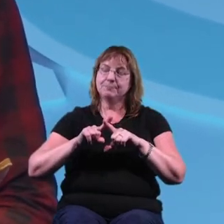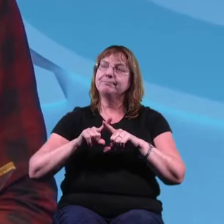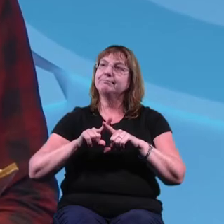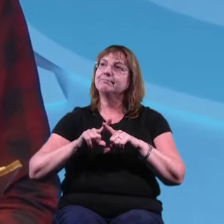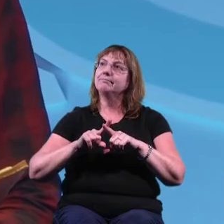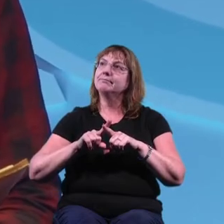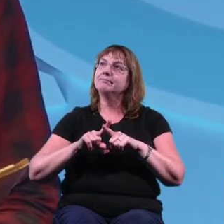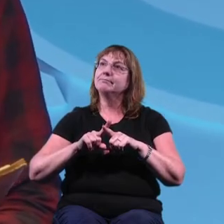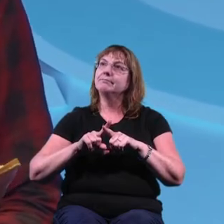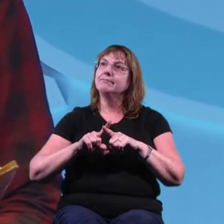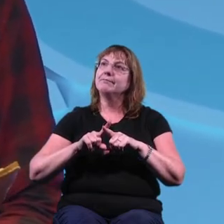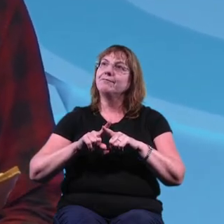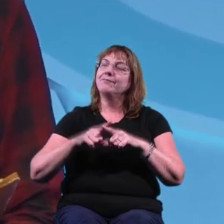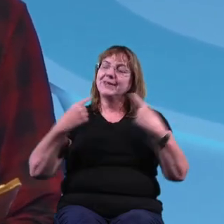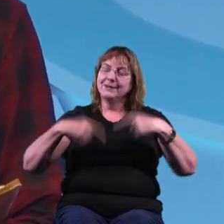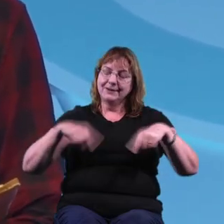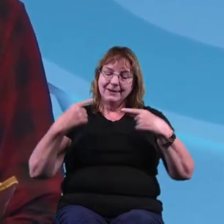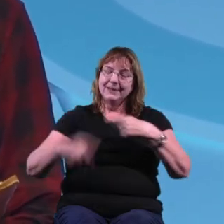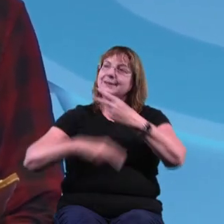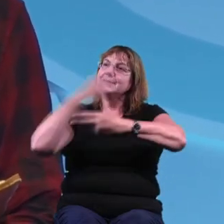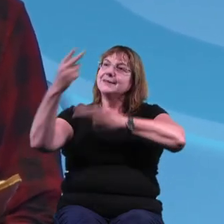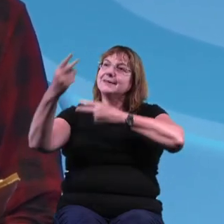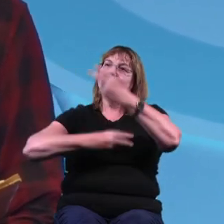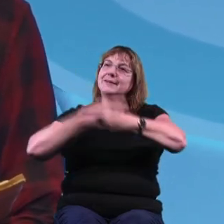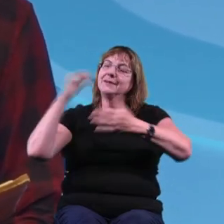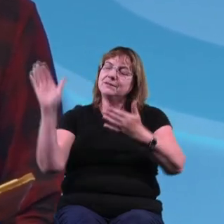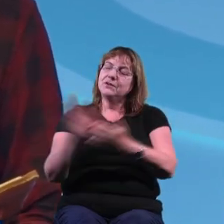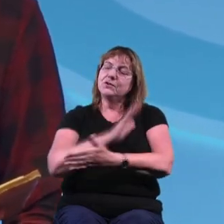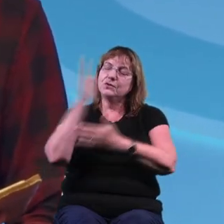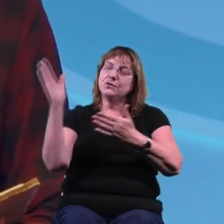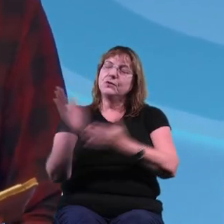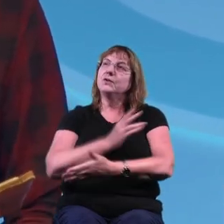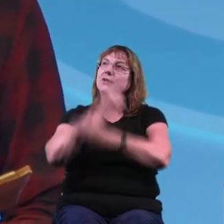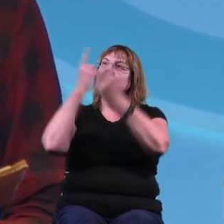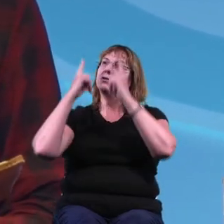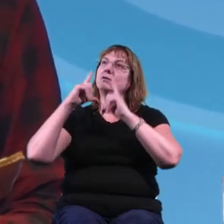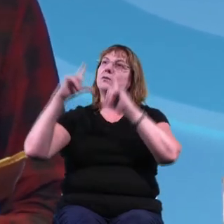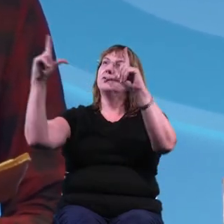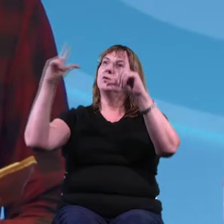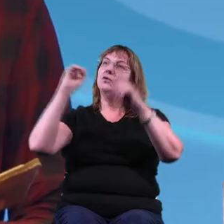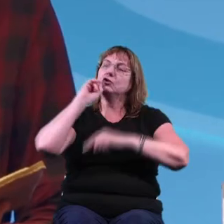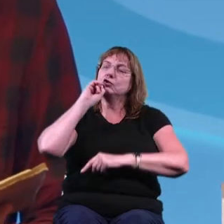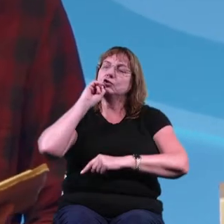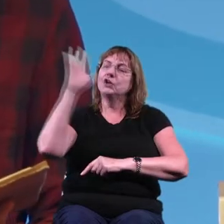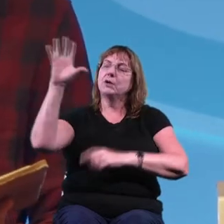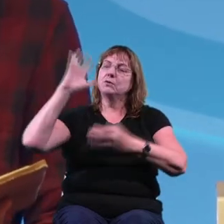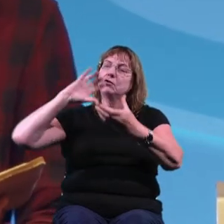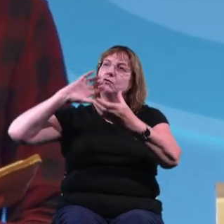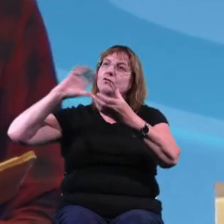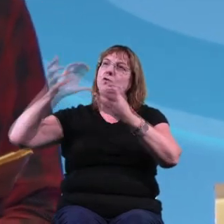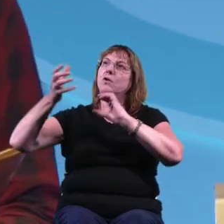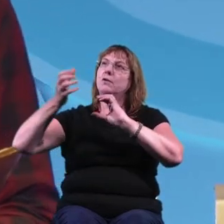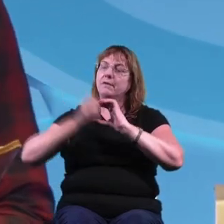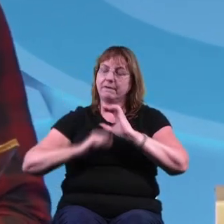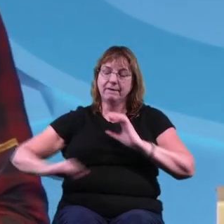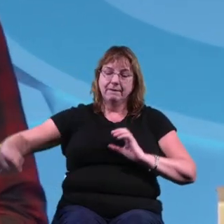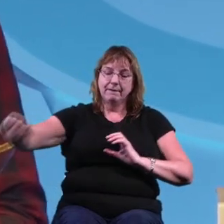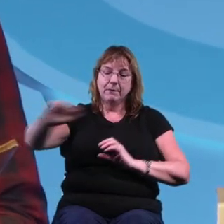Come, let us sing for joy to the Lord. Let us shout aloud to the rock of our